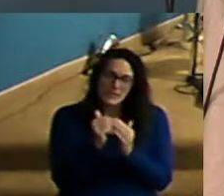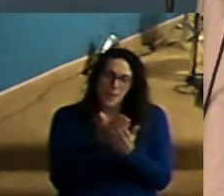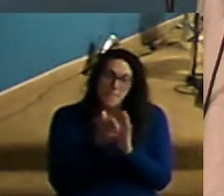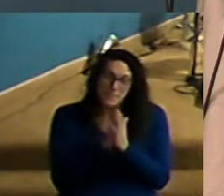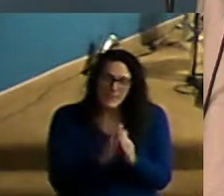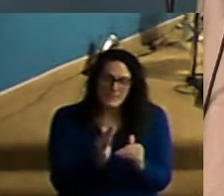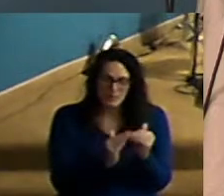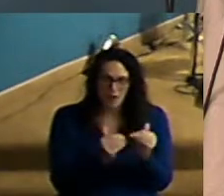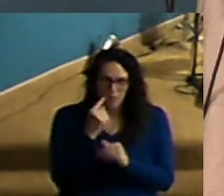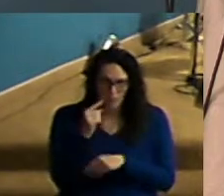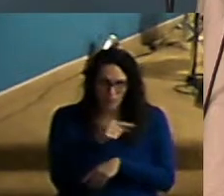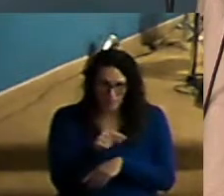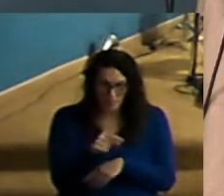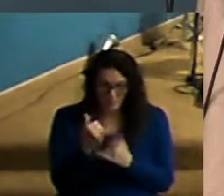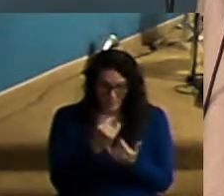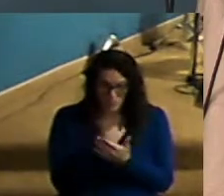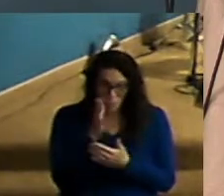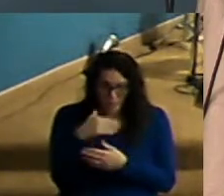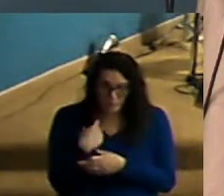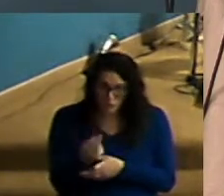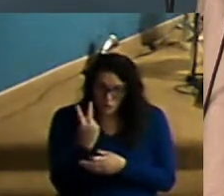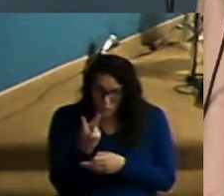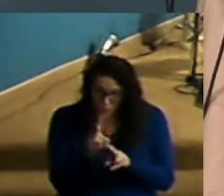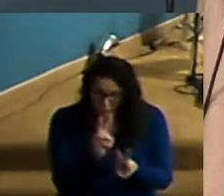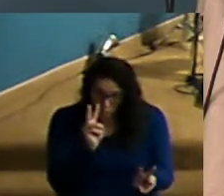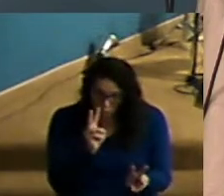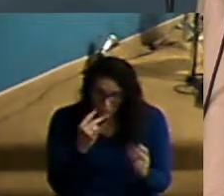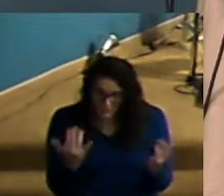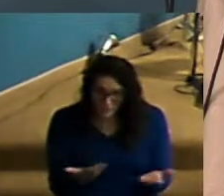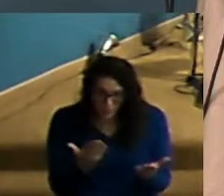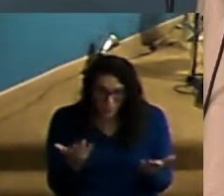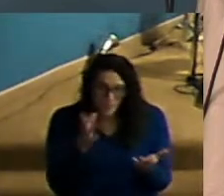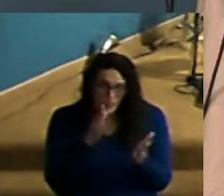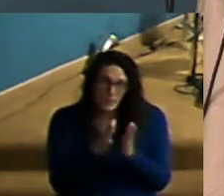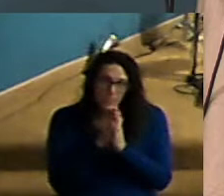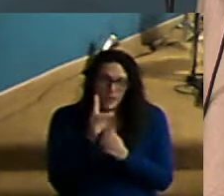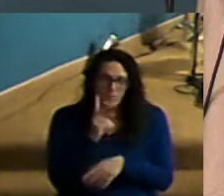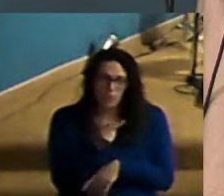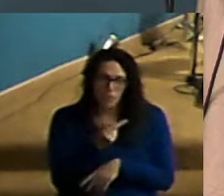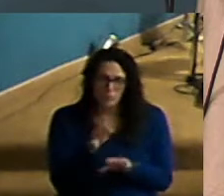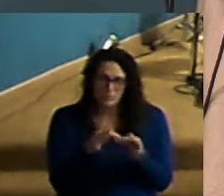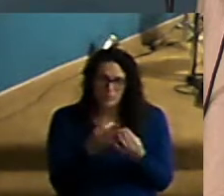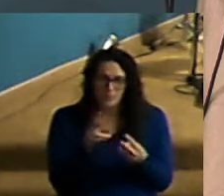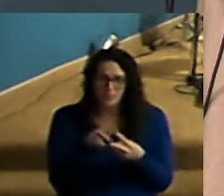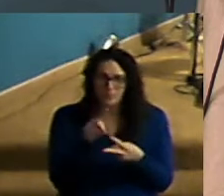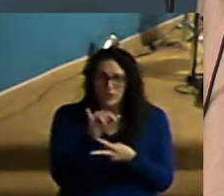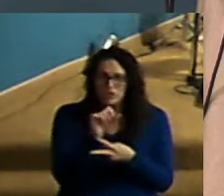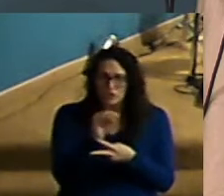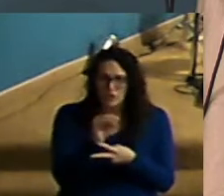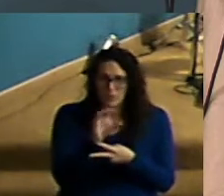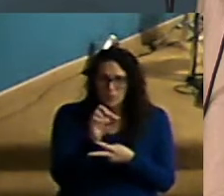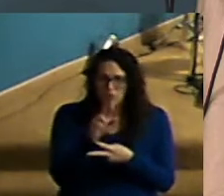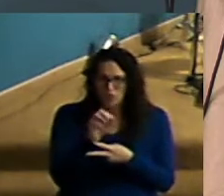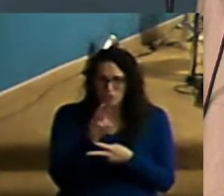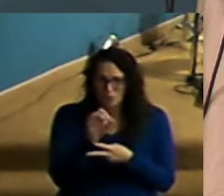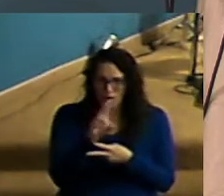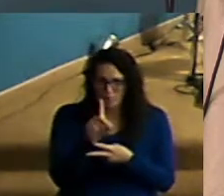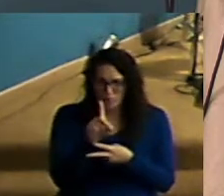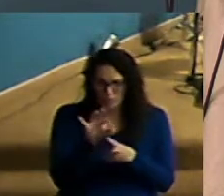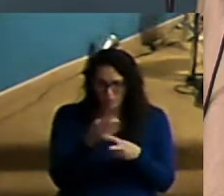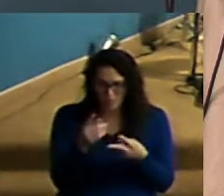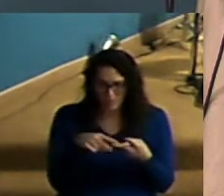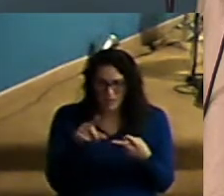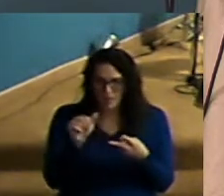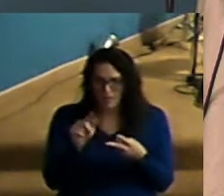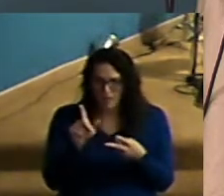week, we're going to host two funerals here. So I want to be praying for those families, the Jim Crawford family and Alice